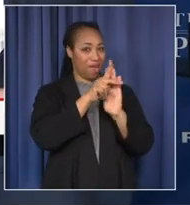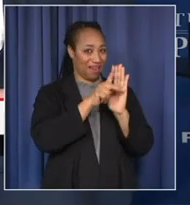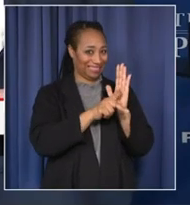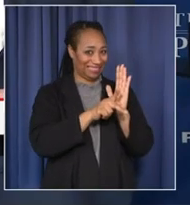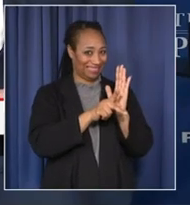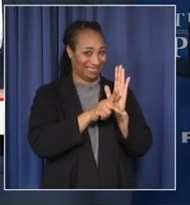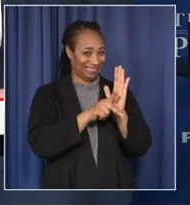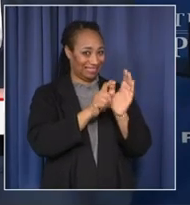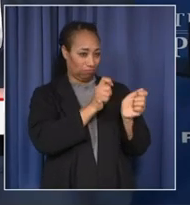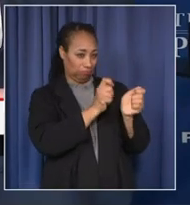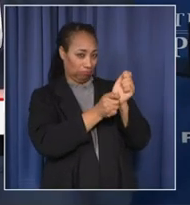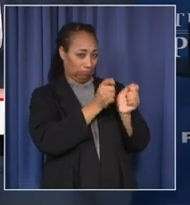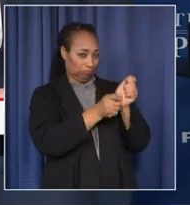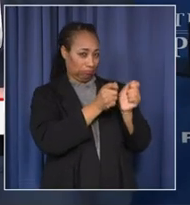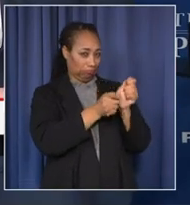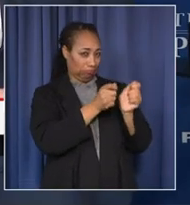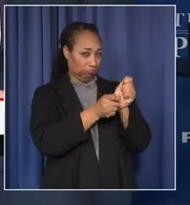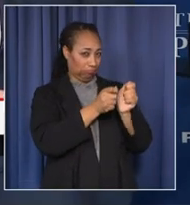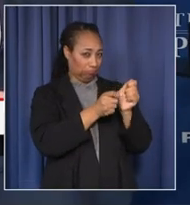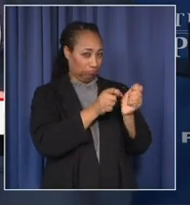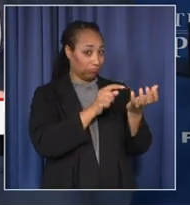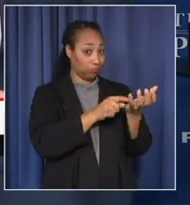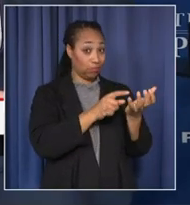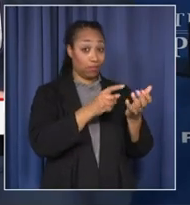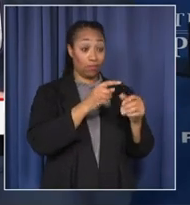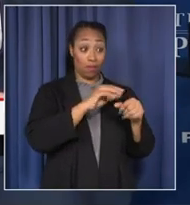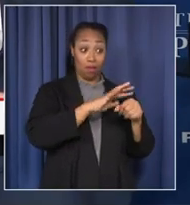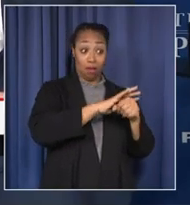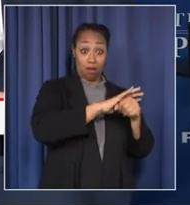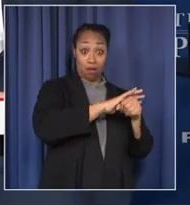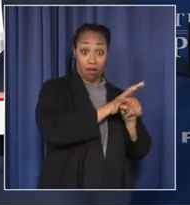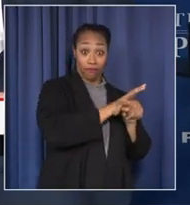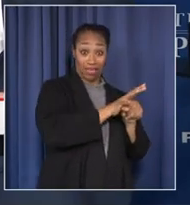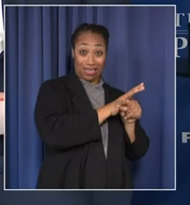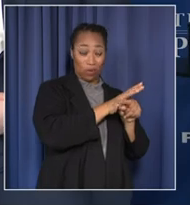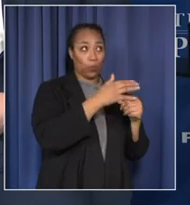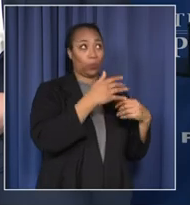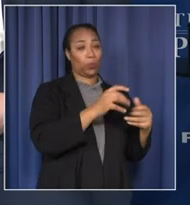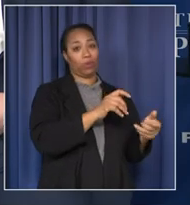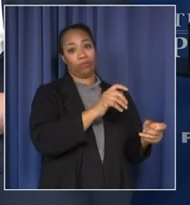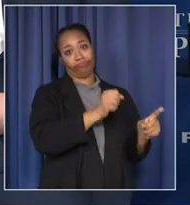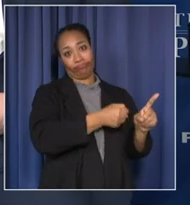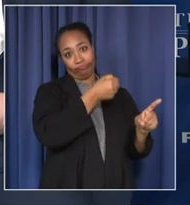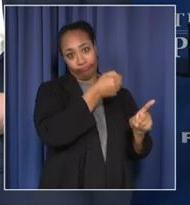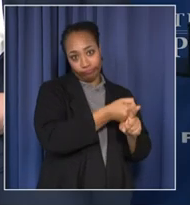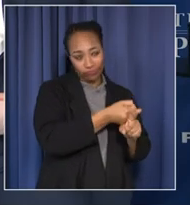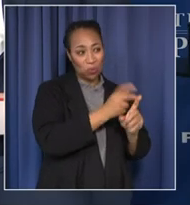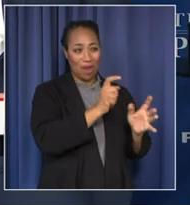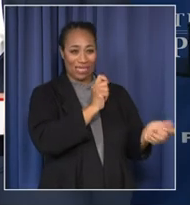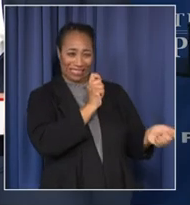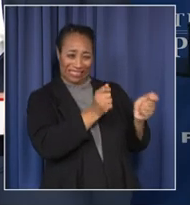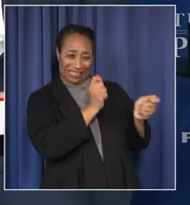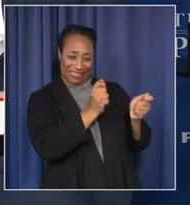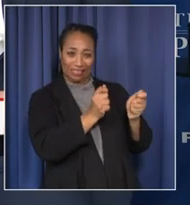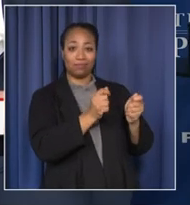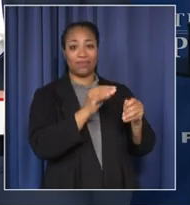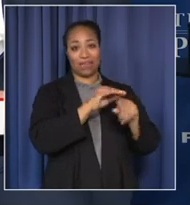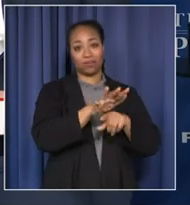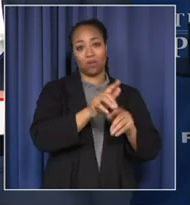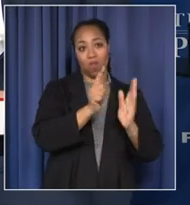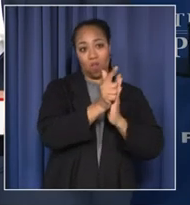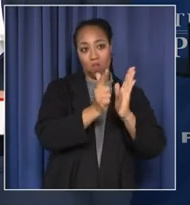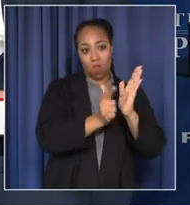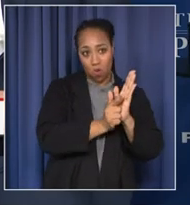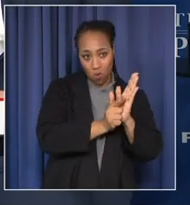safety. COVID caused a lot of changes to the law, changes that were meant to help during the